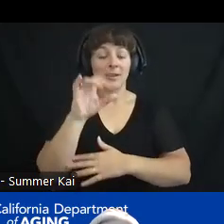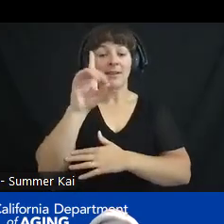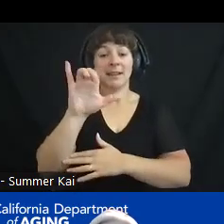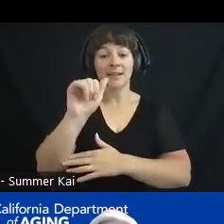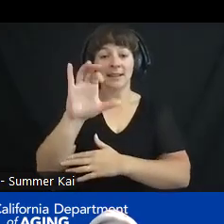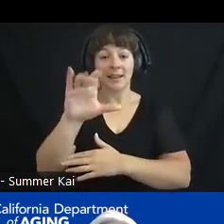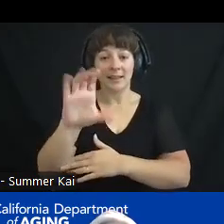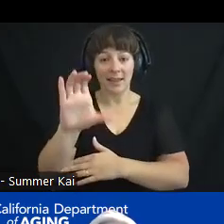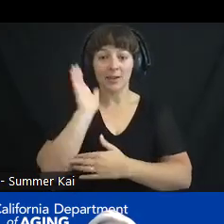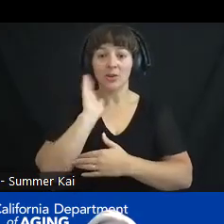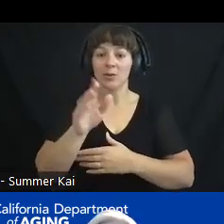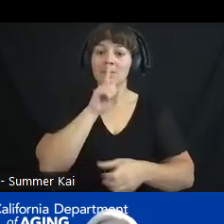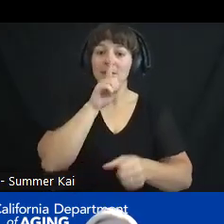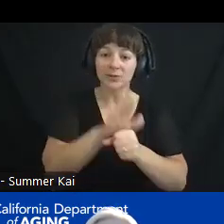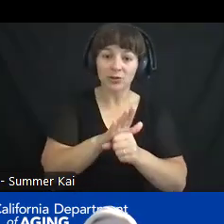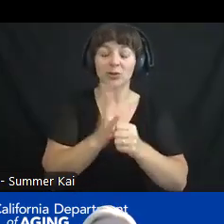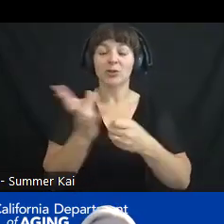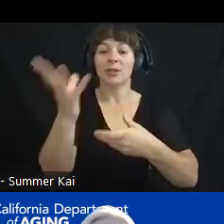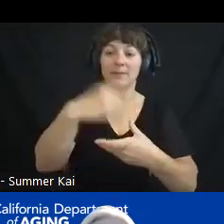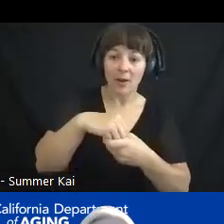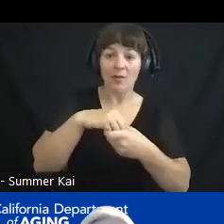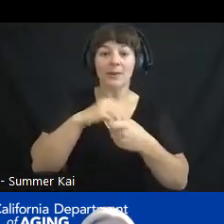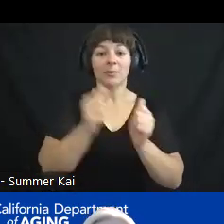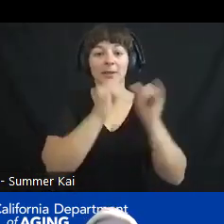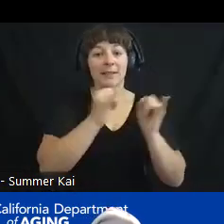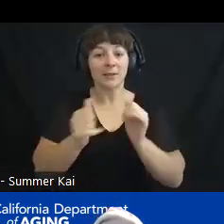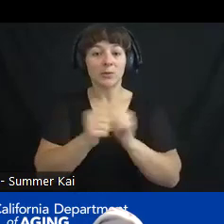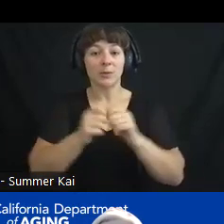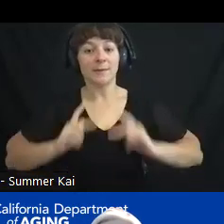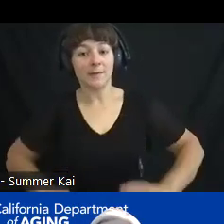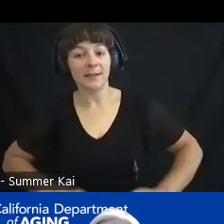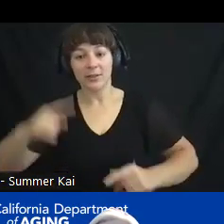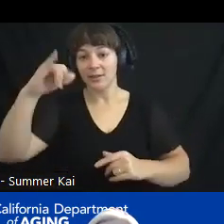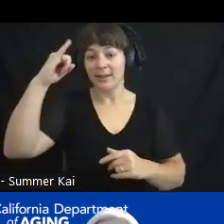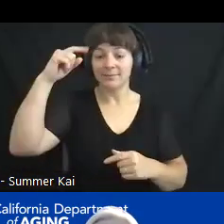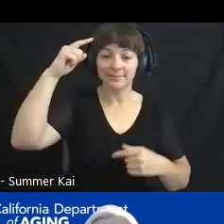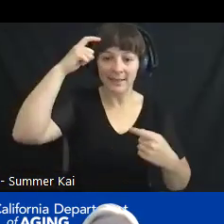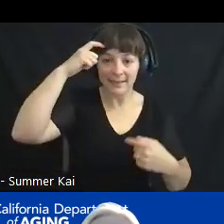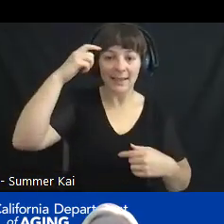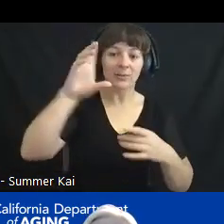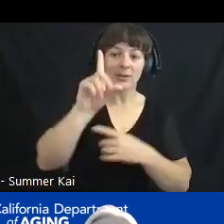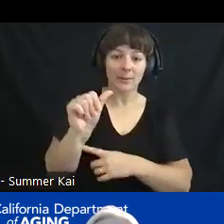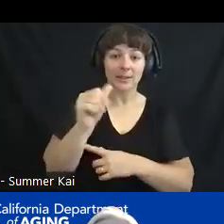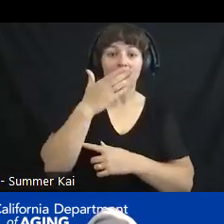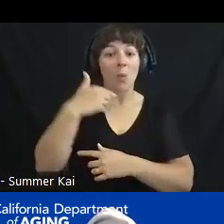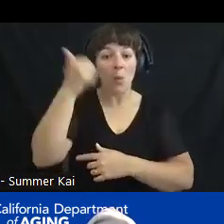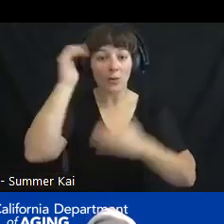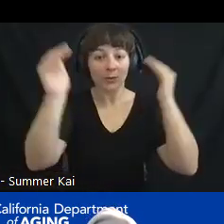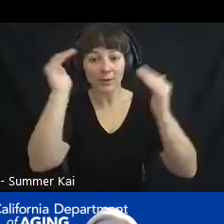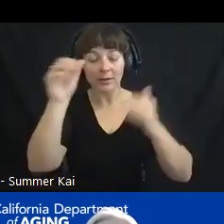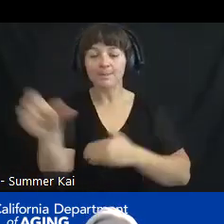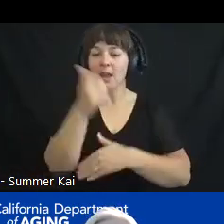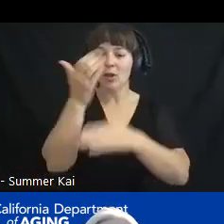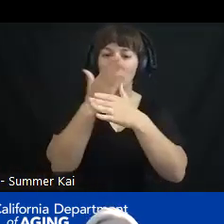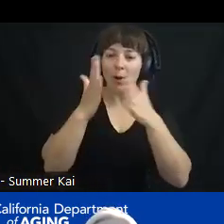the involvement of individuals with physical and intellectual disabilities, older adults, and other partners